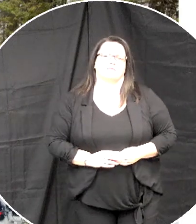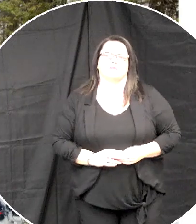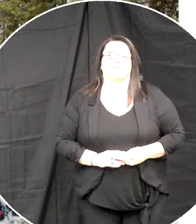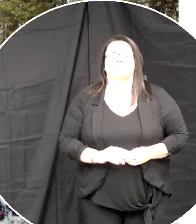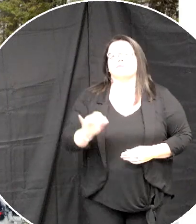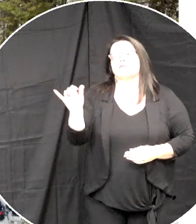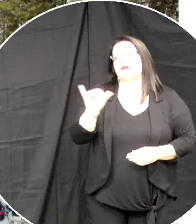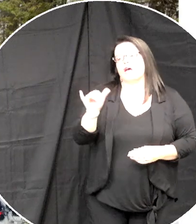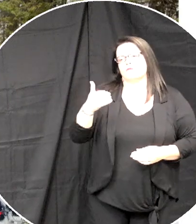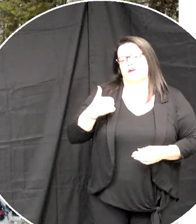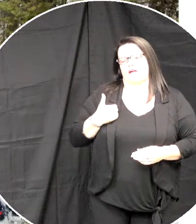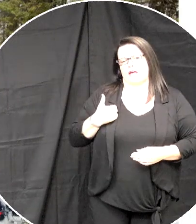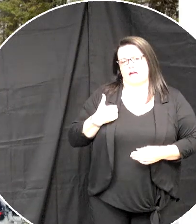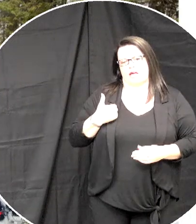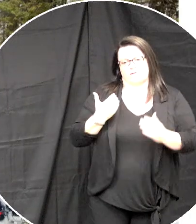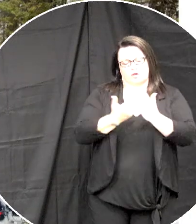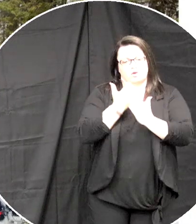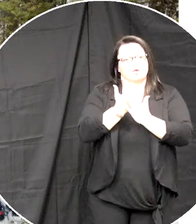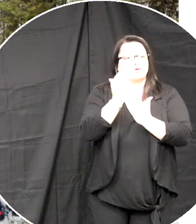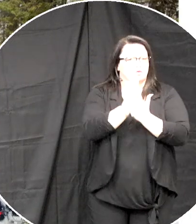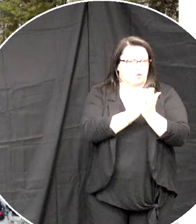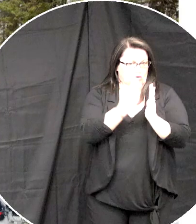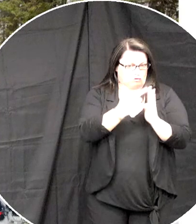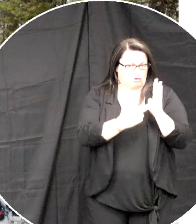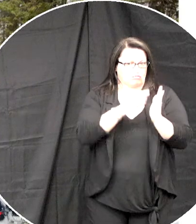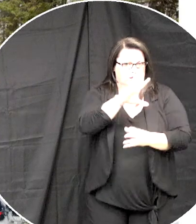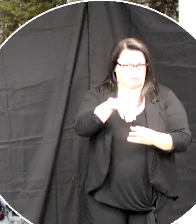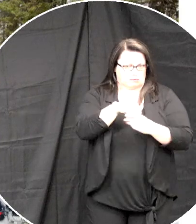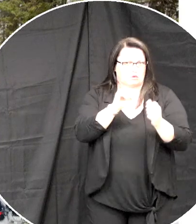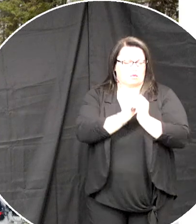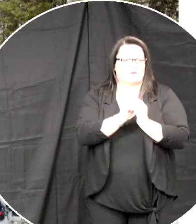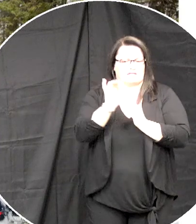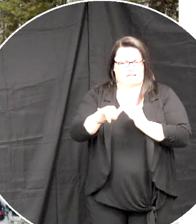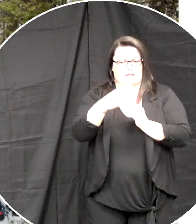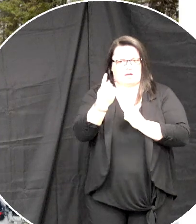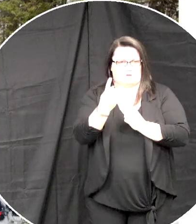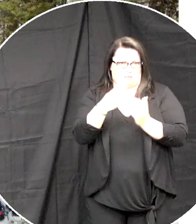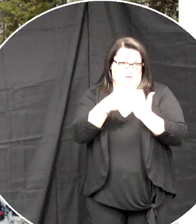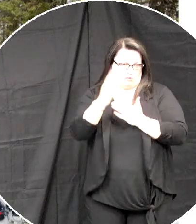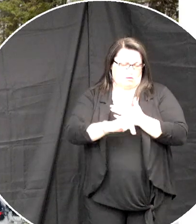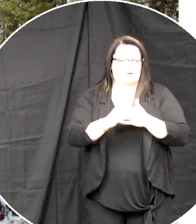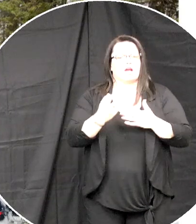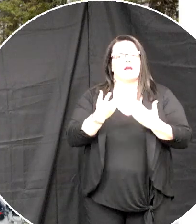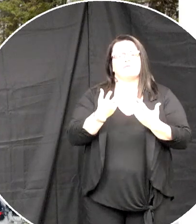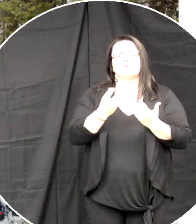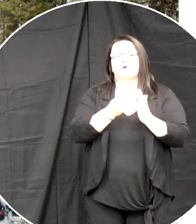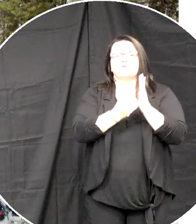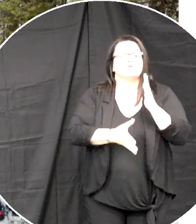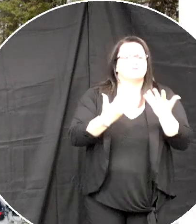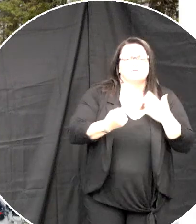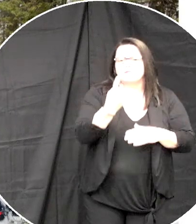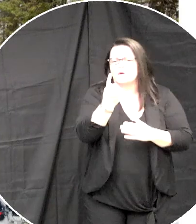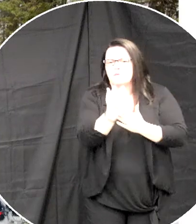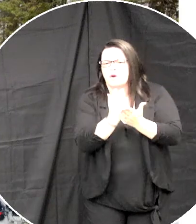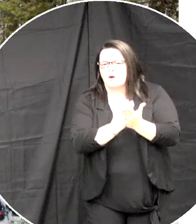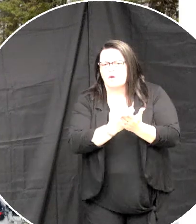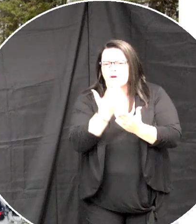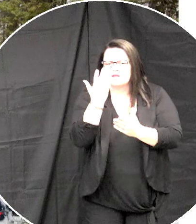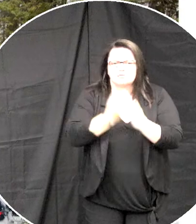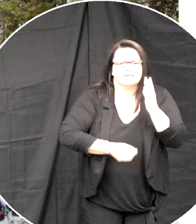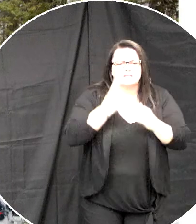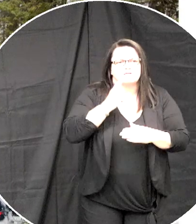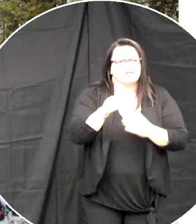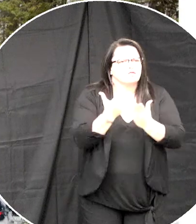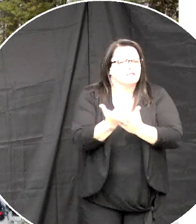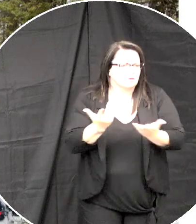We also had some new course registration under that program where students might have been missing a required course to graduate. So